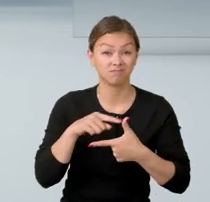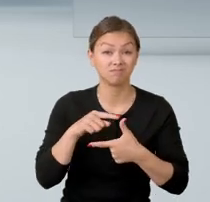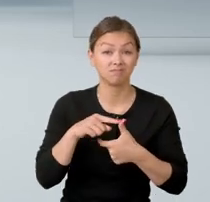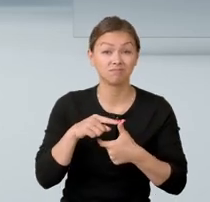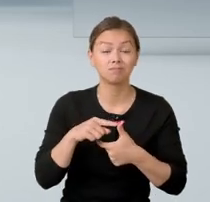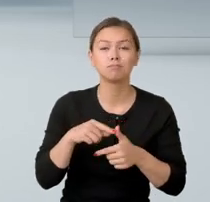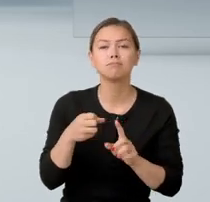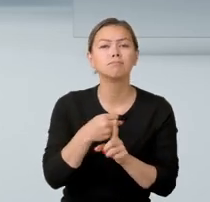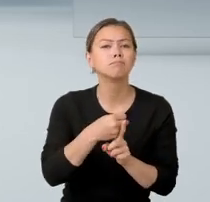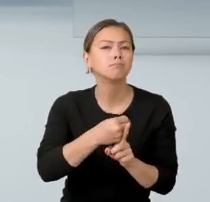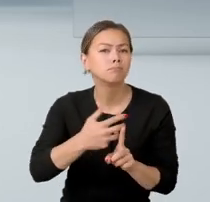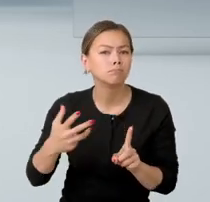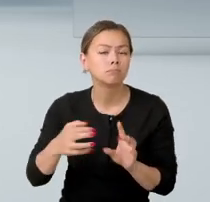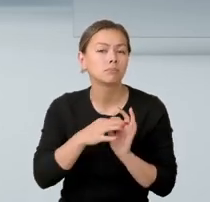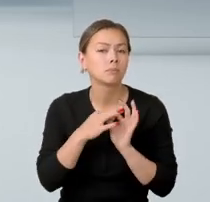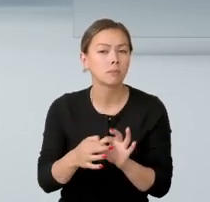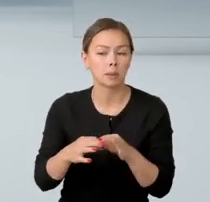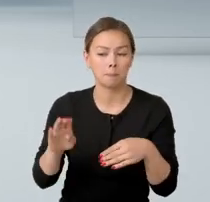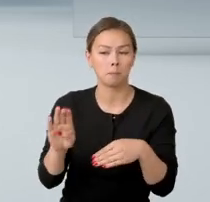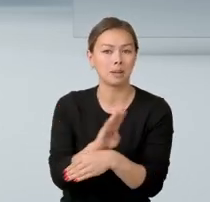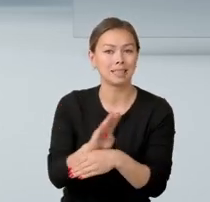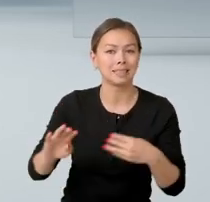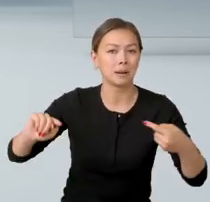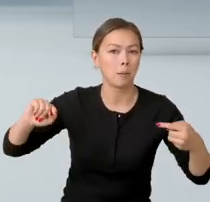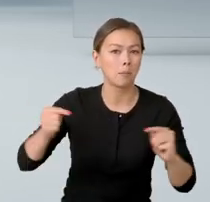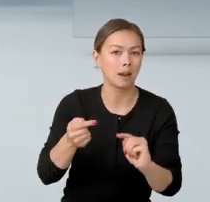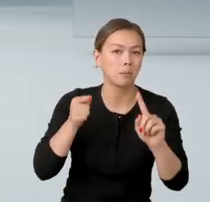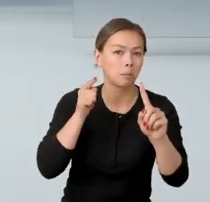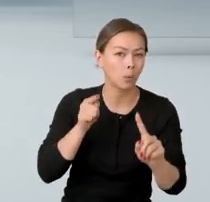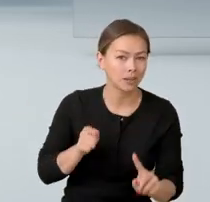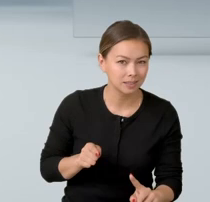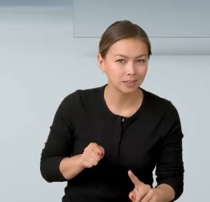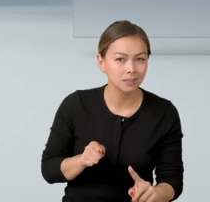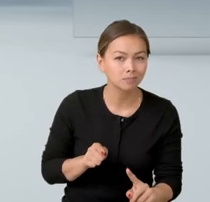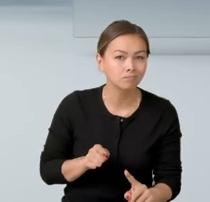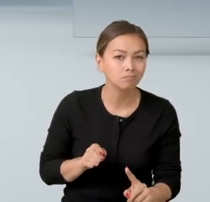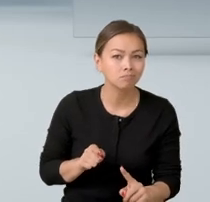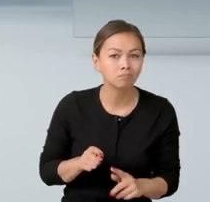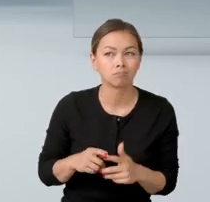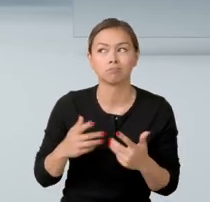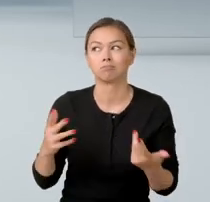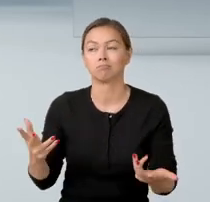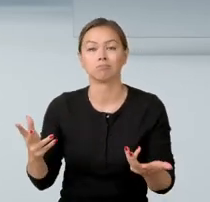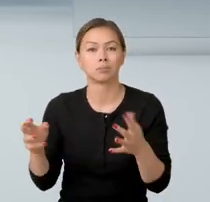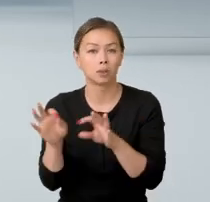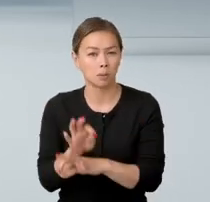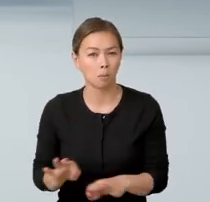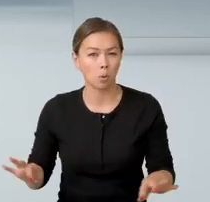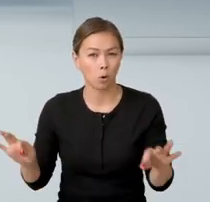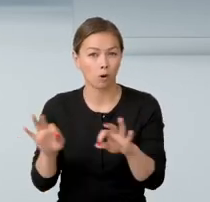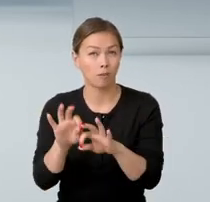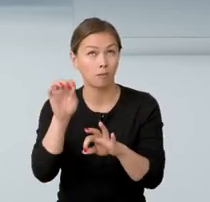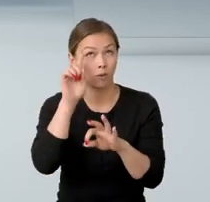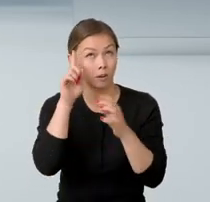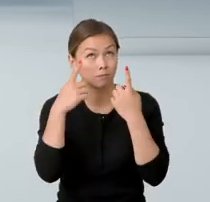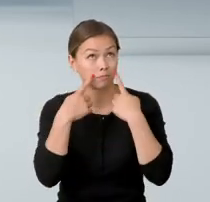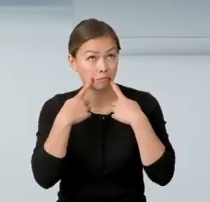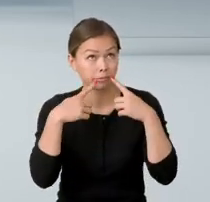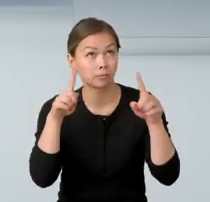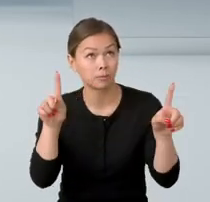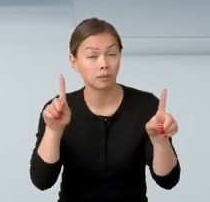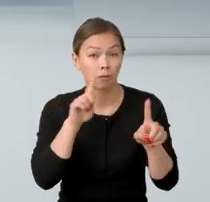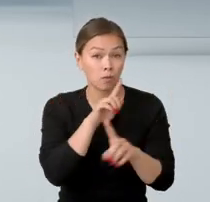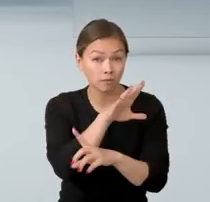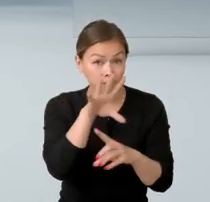to discuss is about the business pain points so for sure one important part of the success